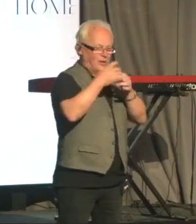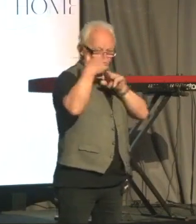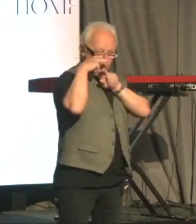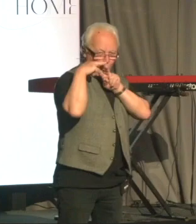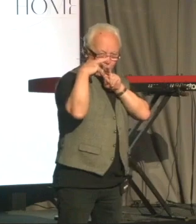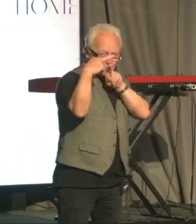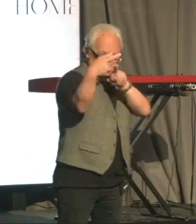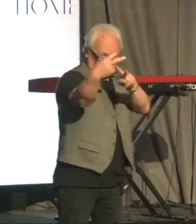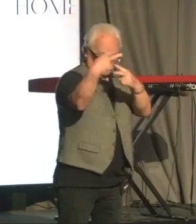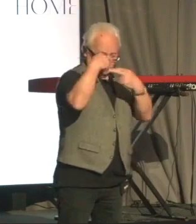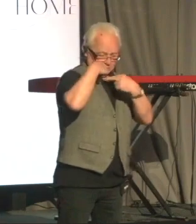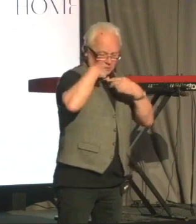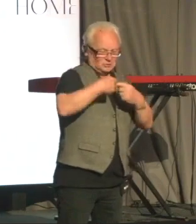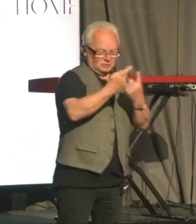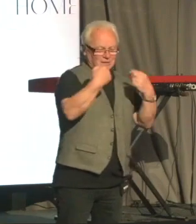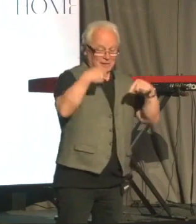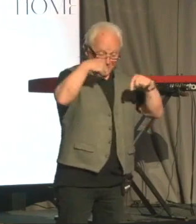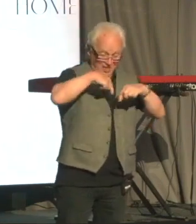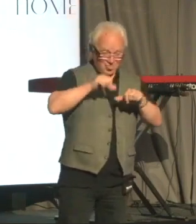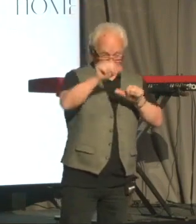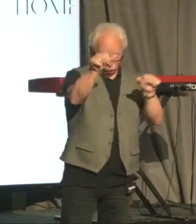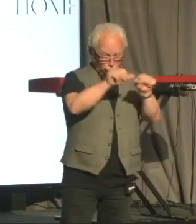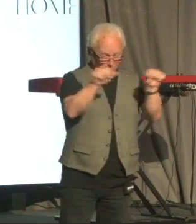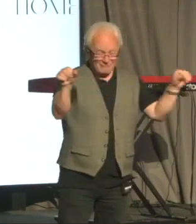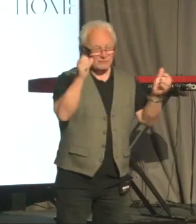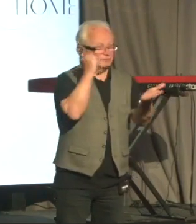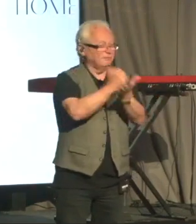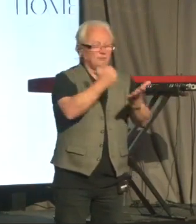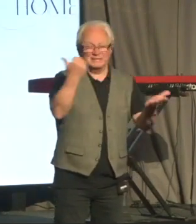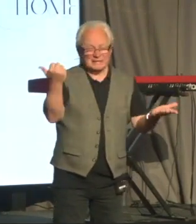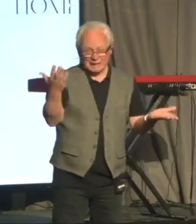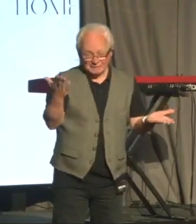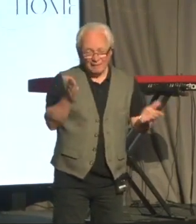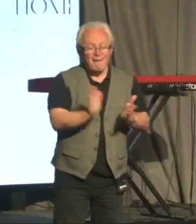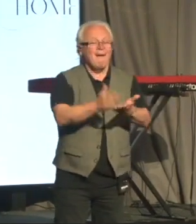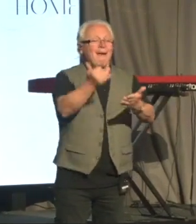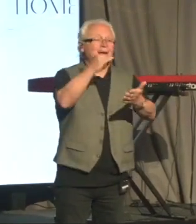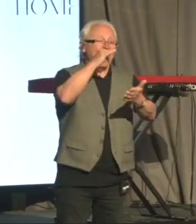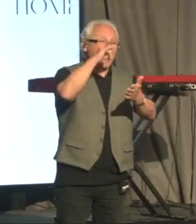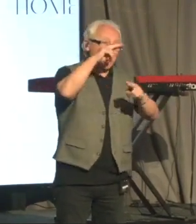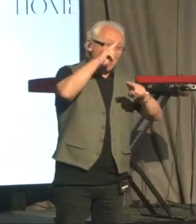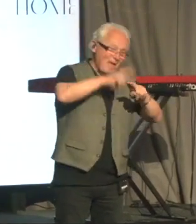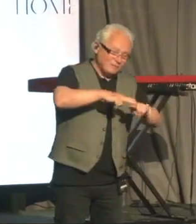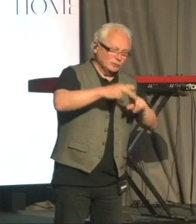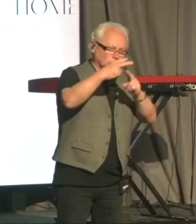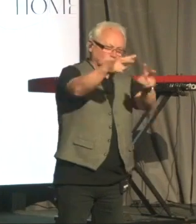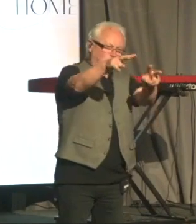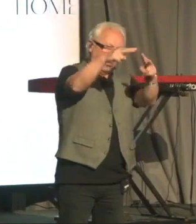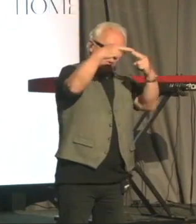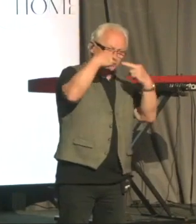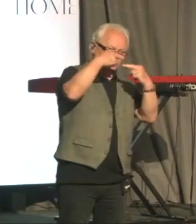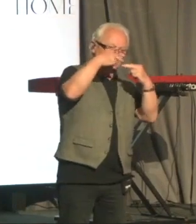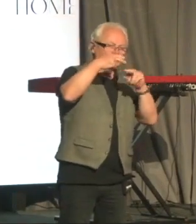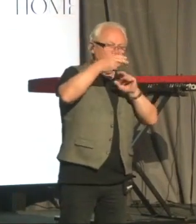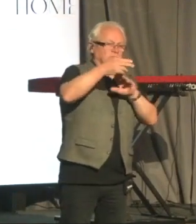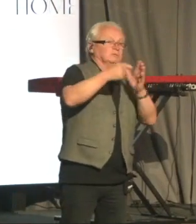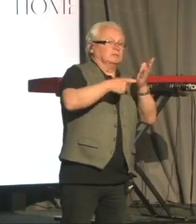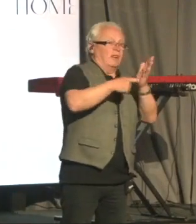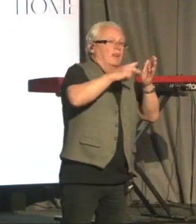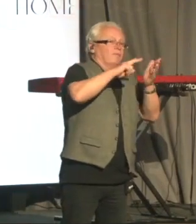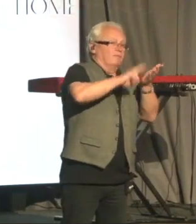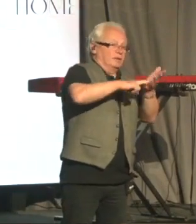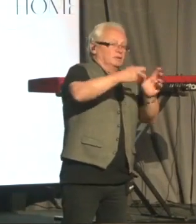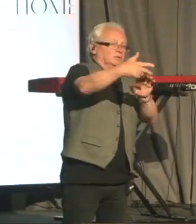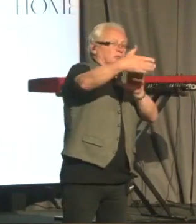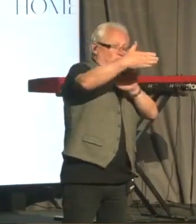for us, being together in the room is fantastic, but also for those watching online, we pray that you feel God's presence this morning. We pray